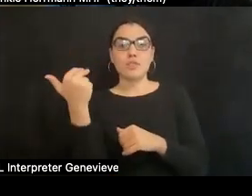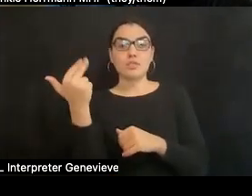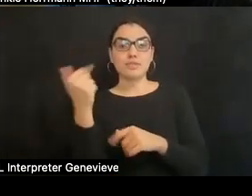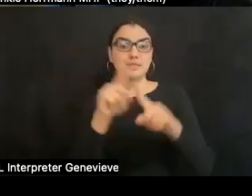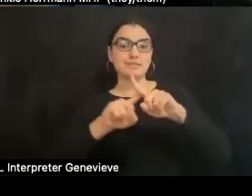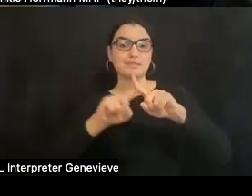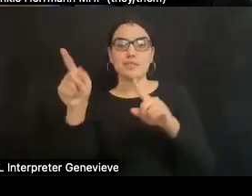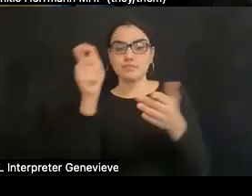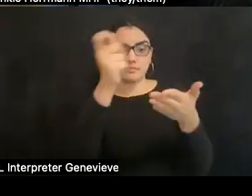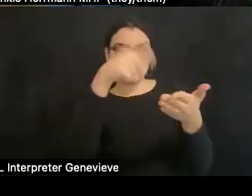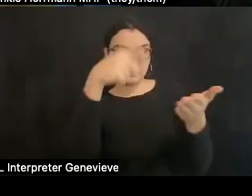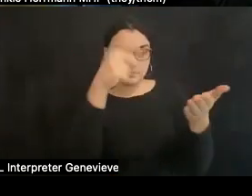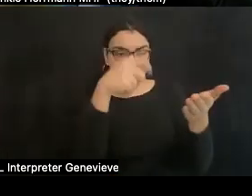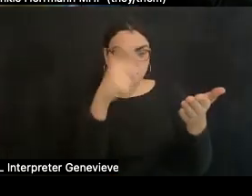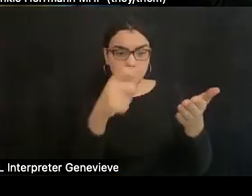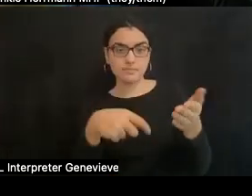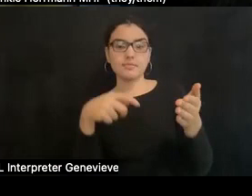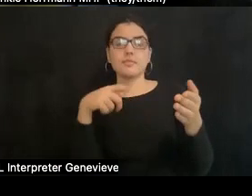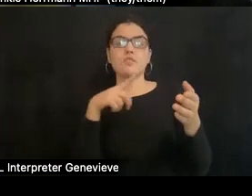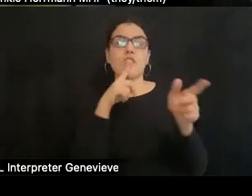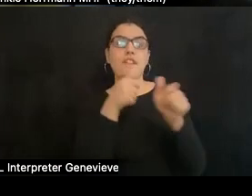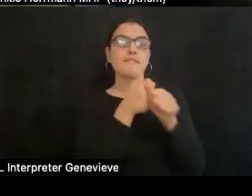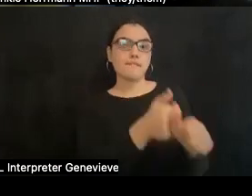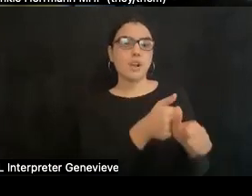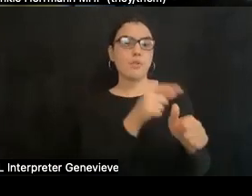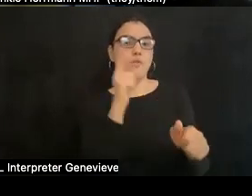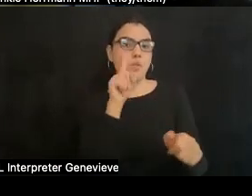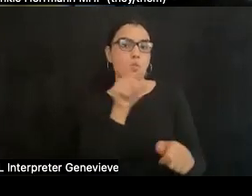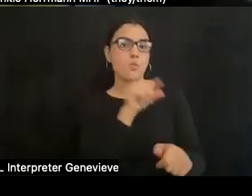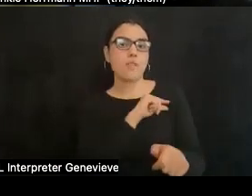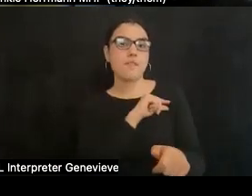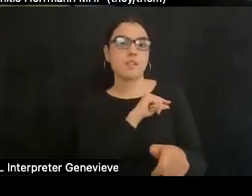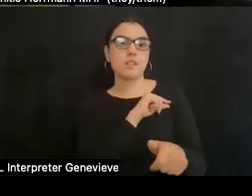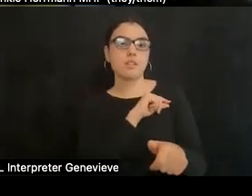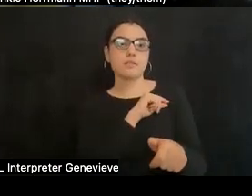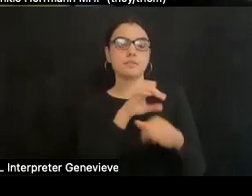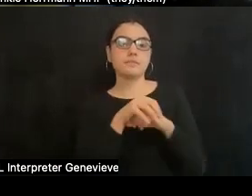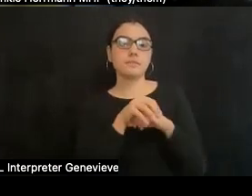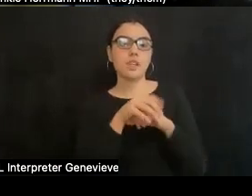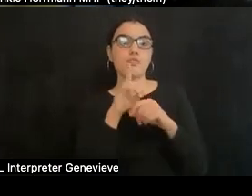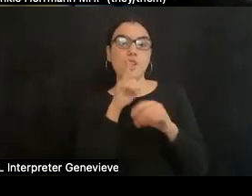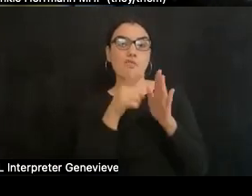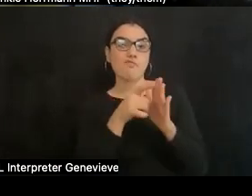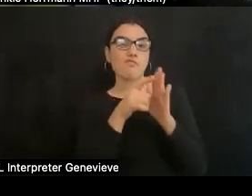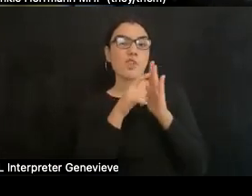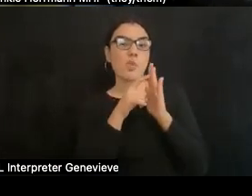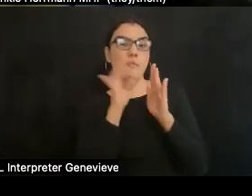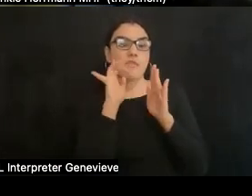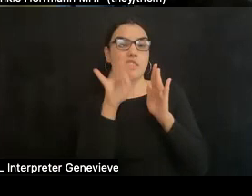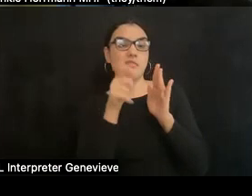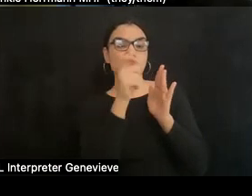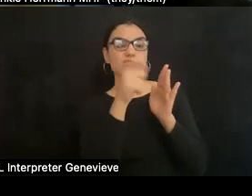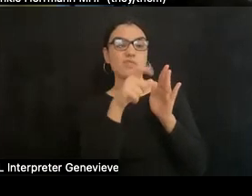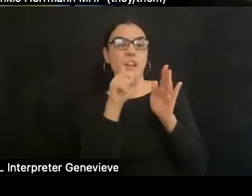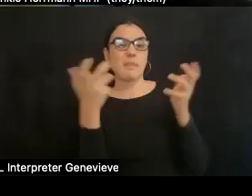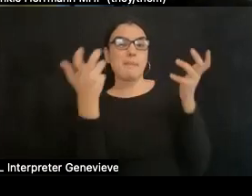boxes to check off that have kind of like different requirements within each box. So I'm not going to go into